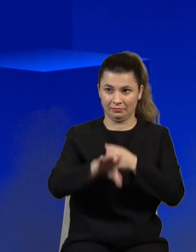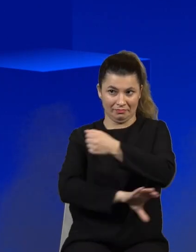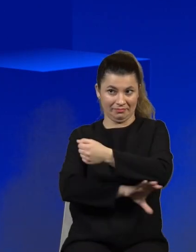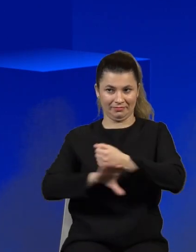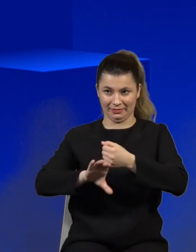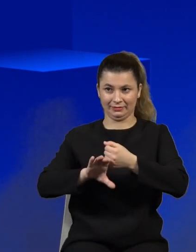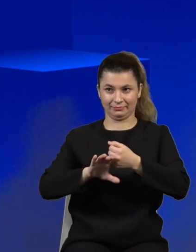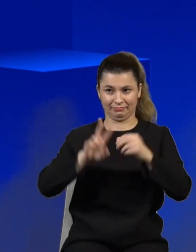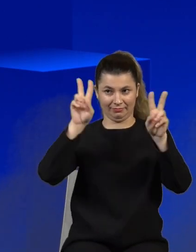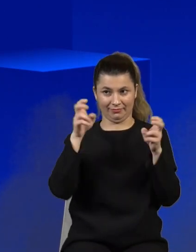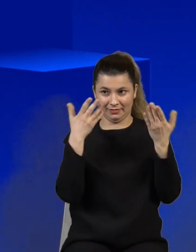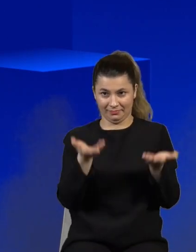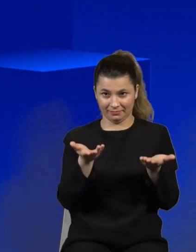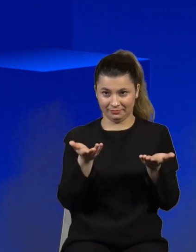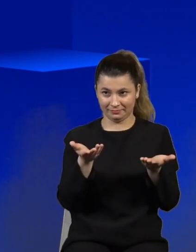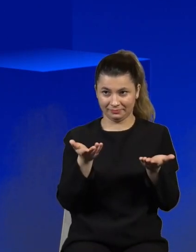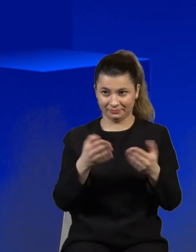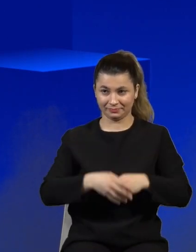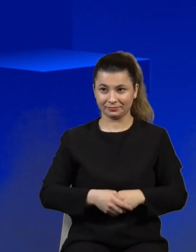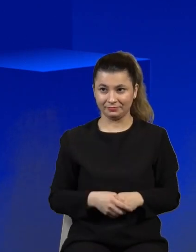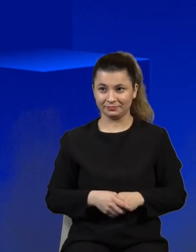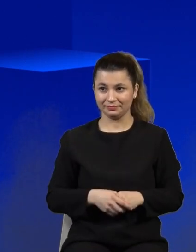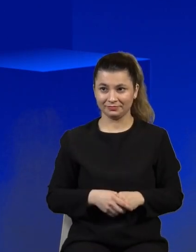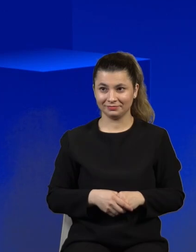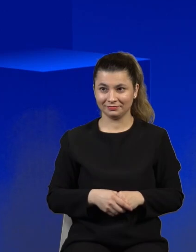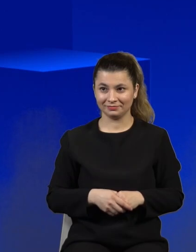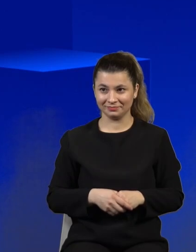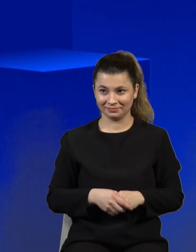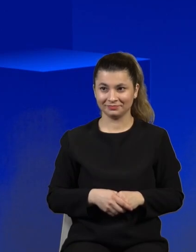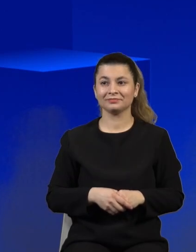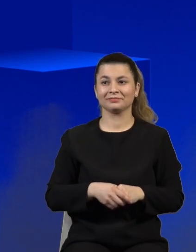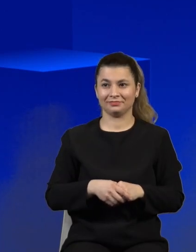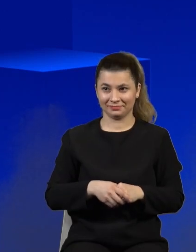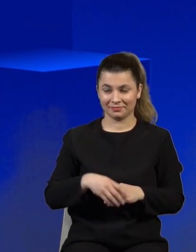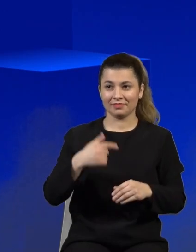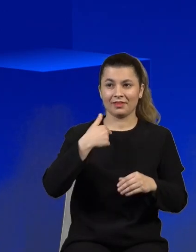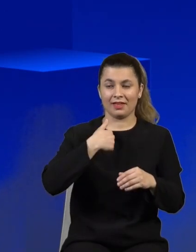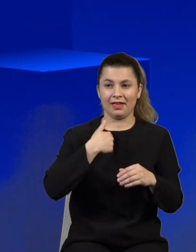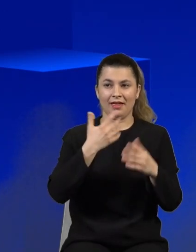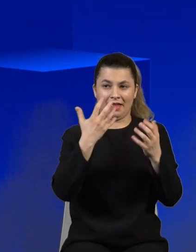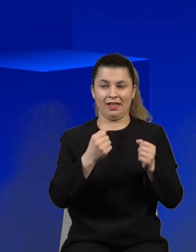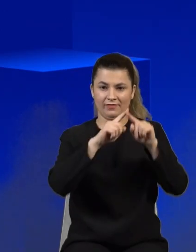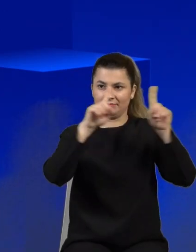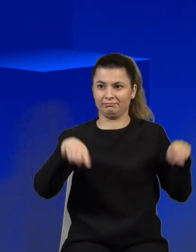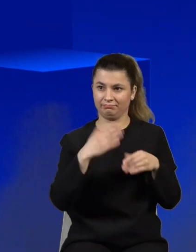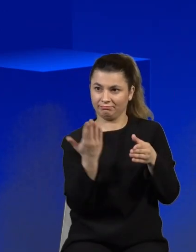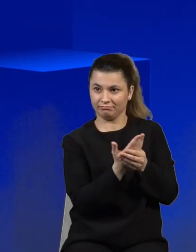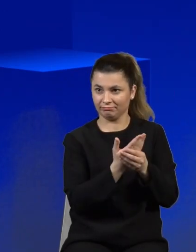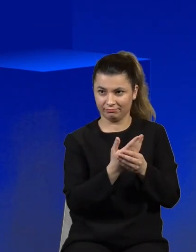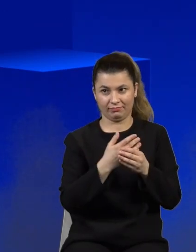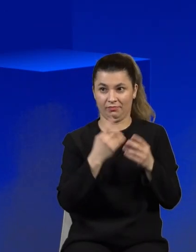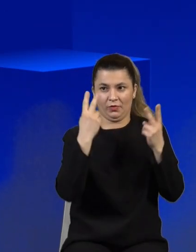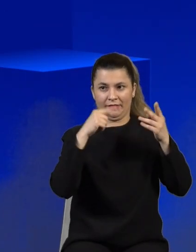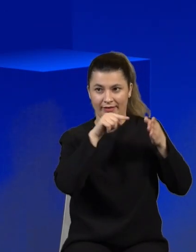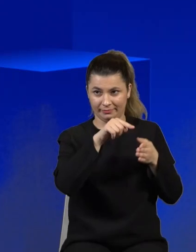the European Union, the Cohesion Report, which was also mentioned already today. I think